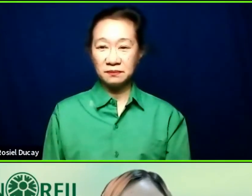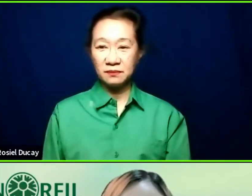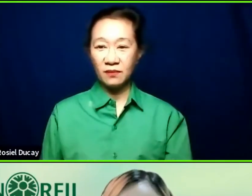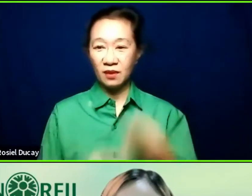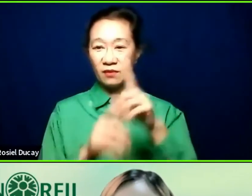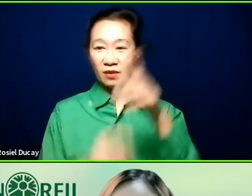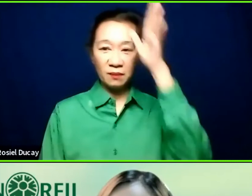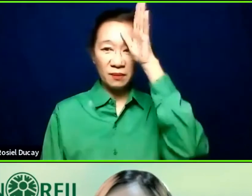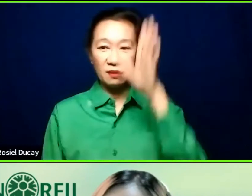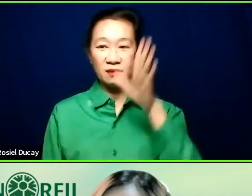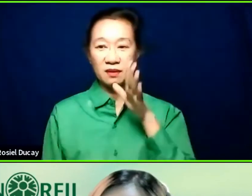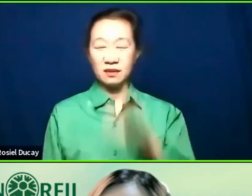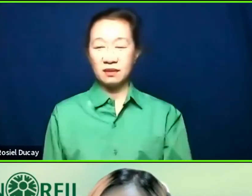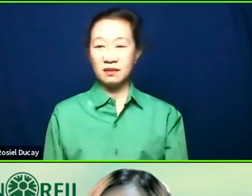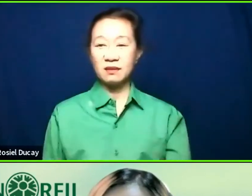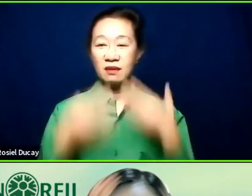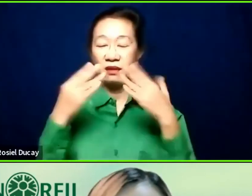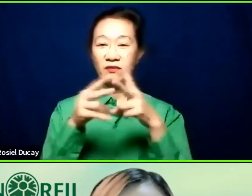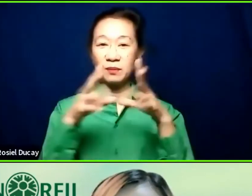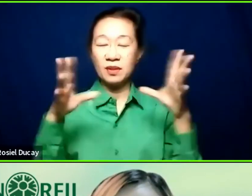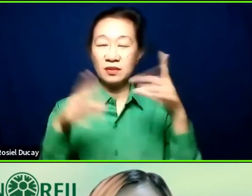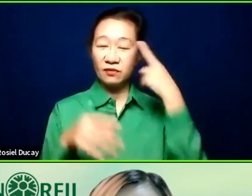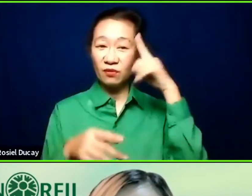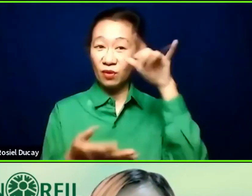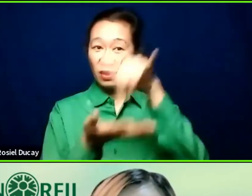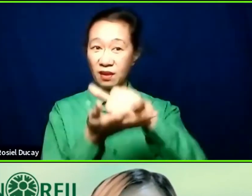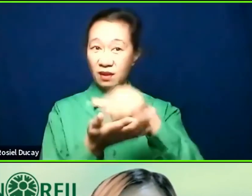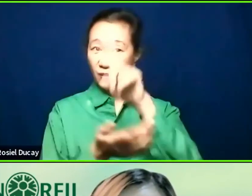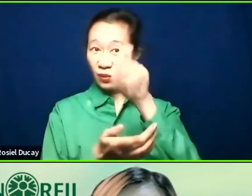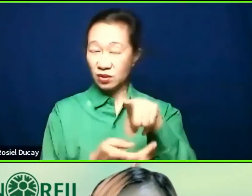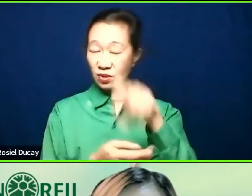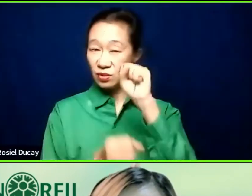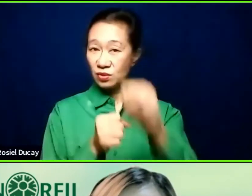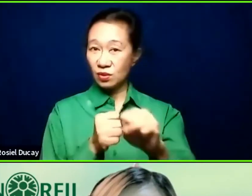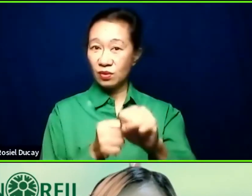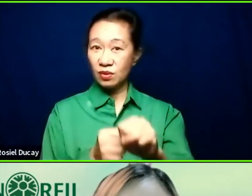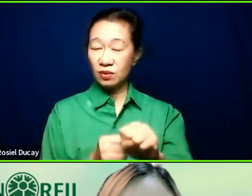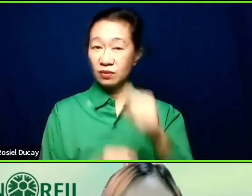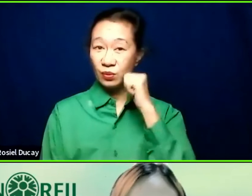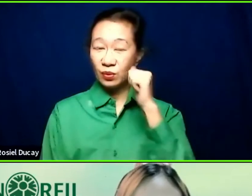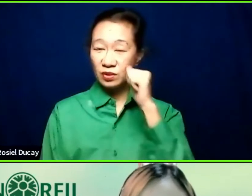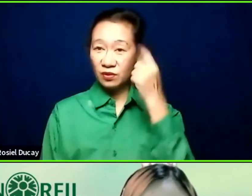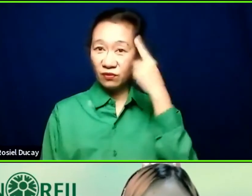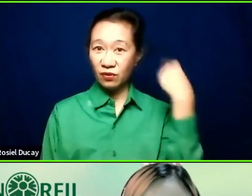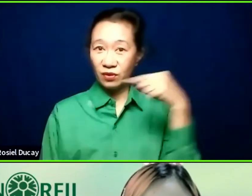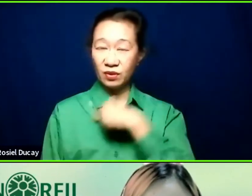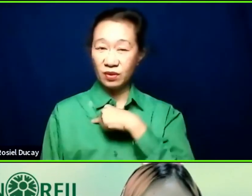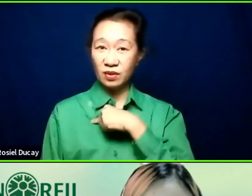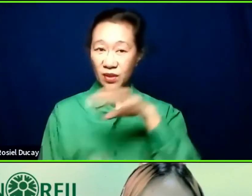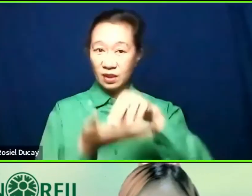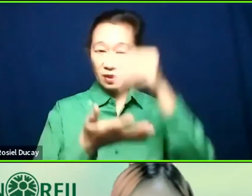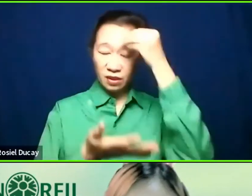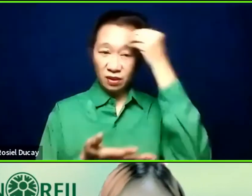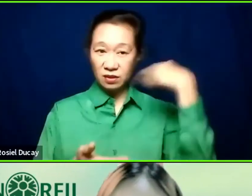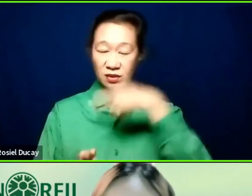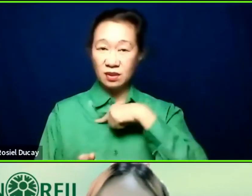siya. Thank you very much for that question. No? So, kadalasan for learners natin who are